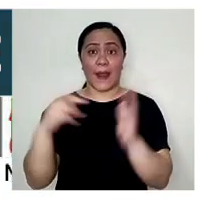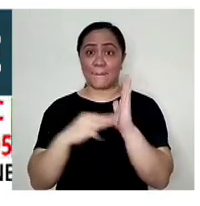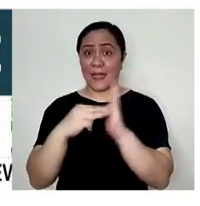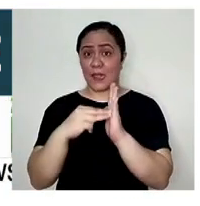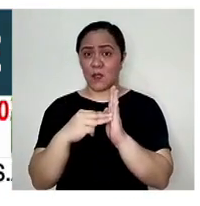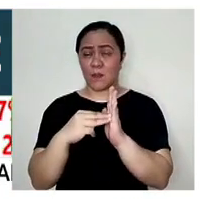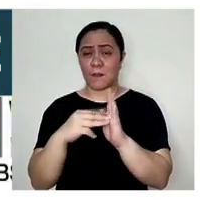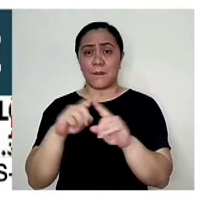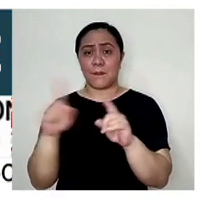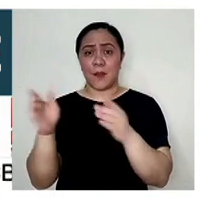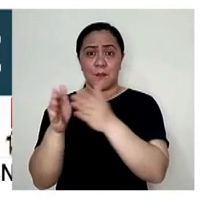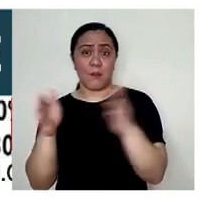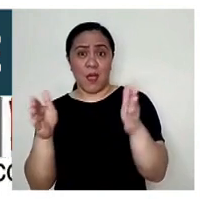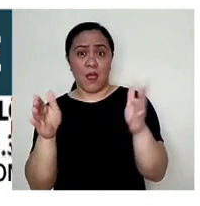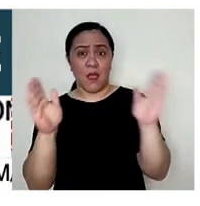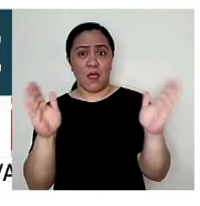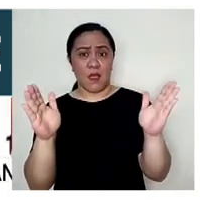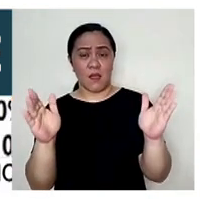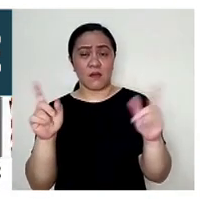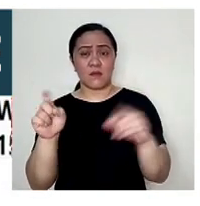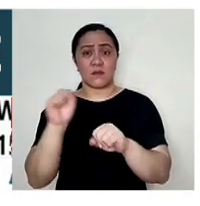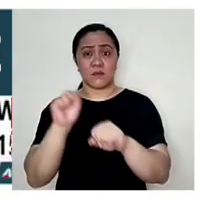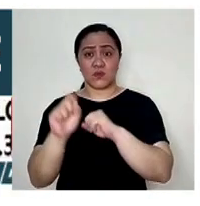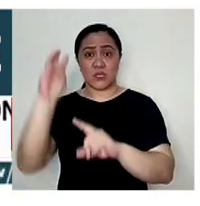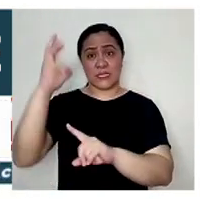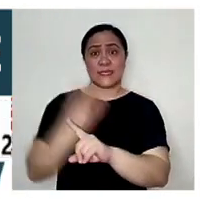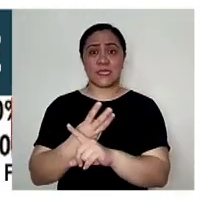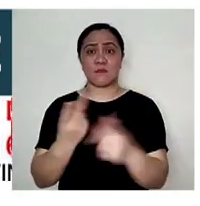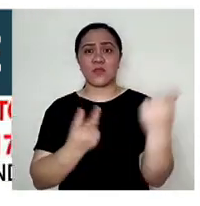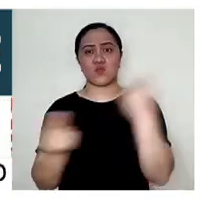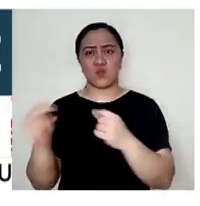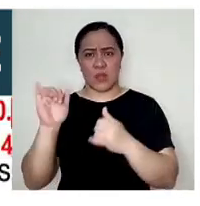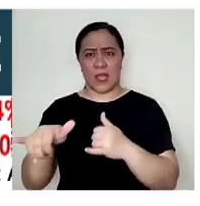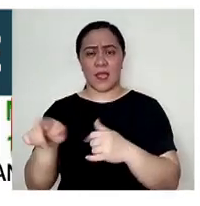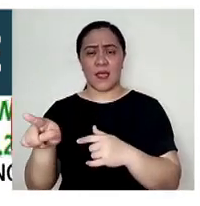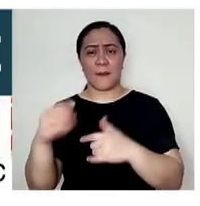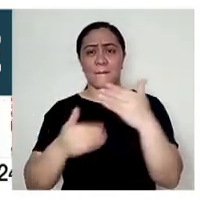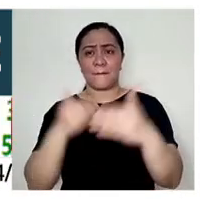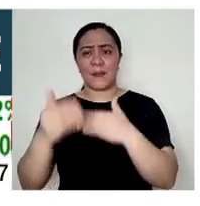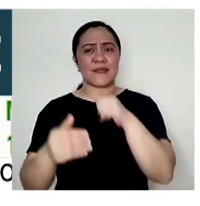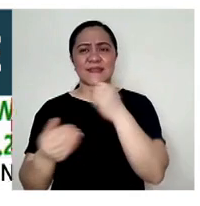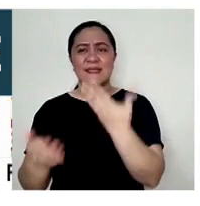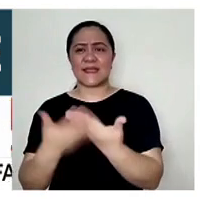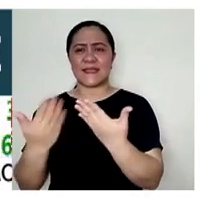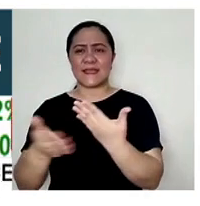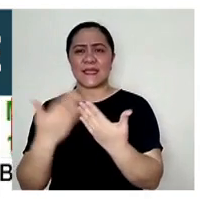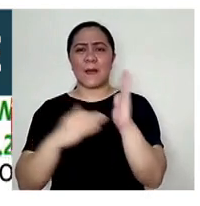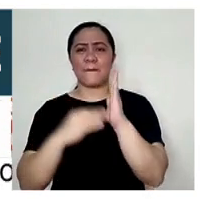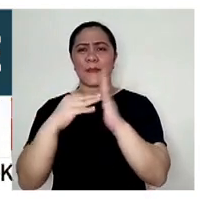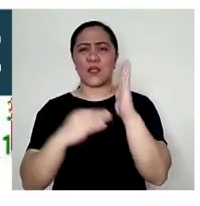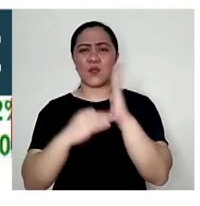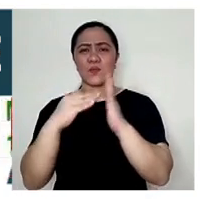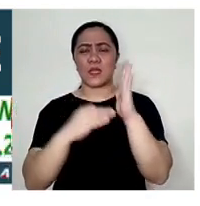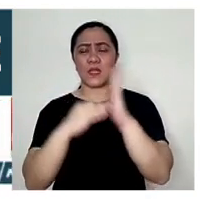for their population. It will take 6 months to produce that. So it's not easy to produce millions and millions of doses. And